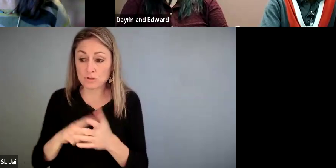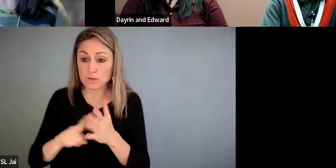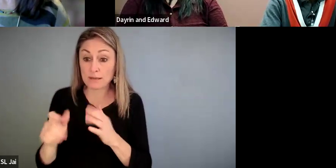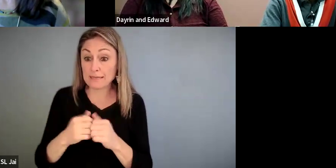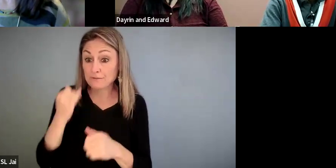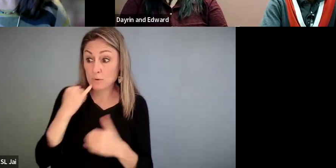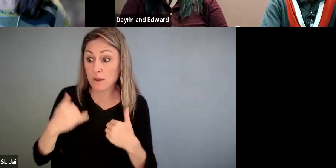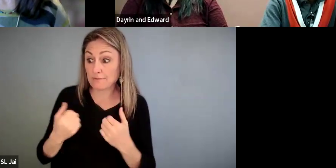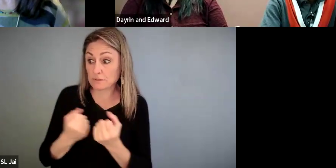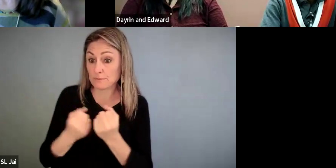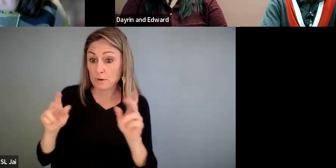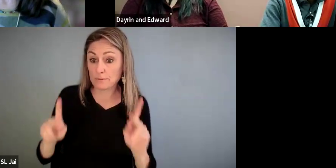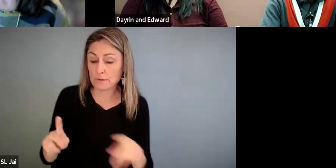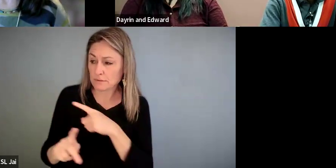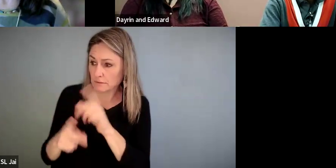brought someone.